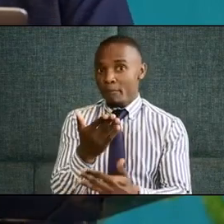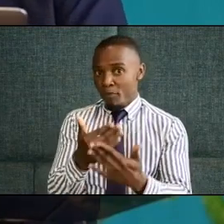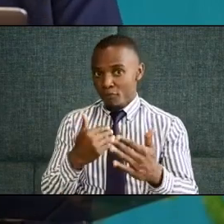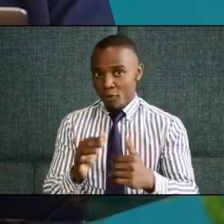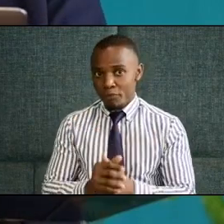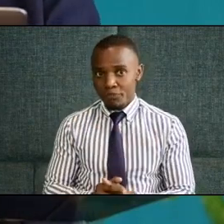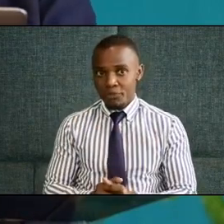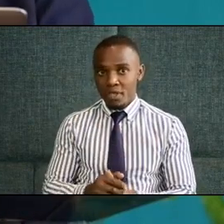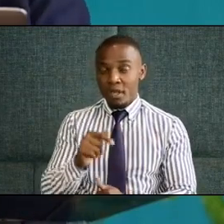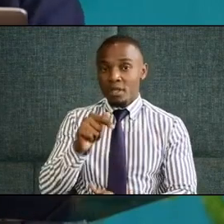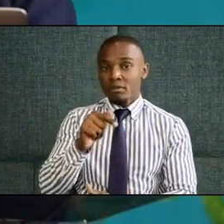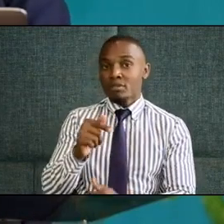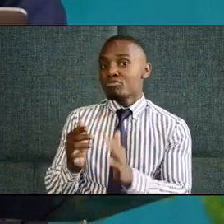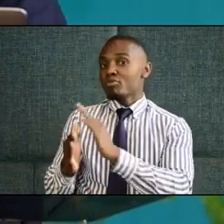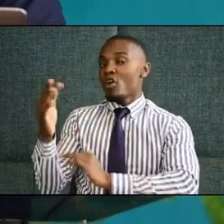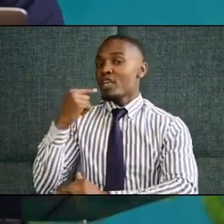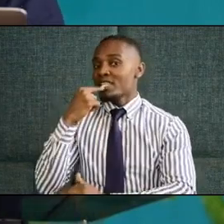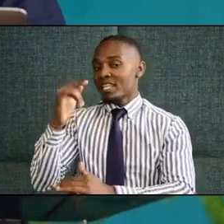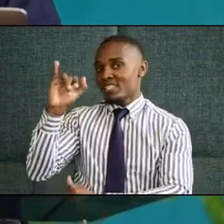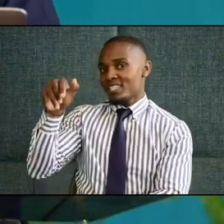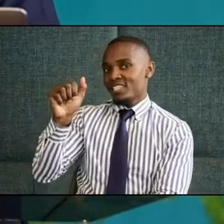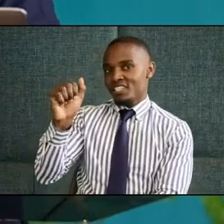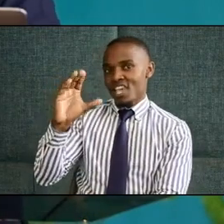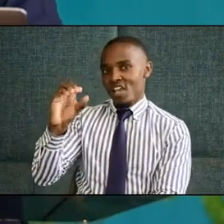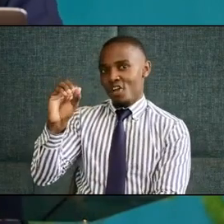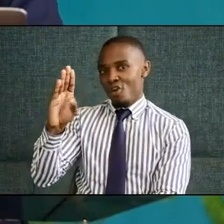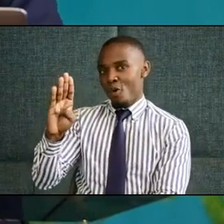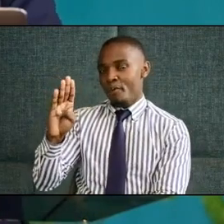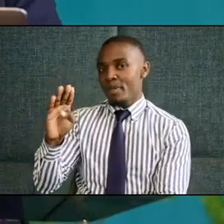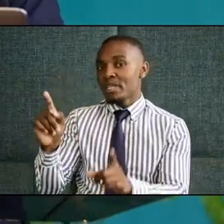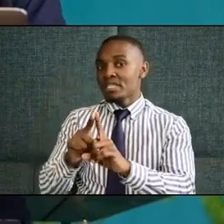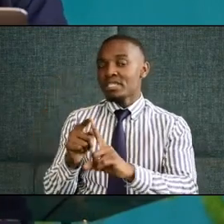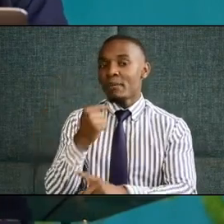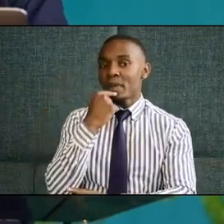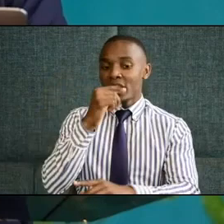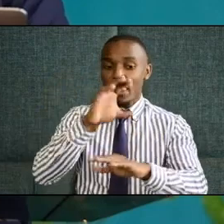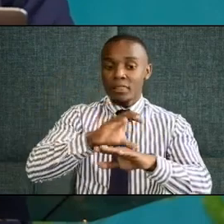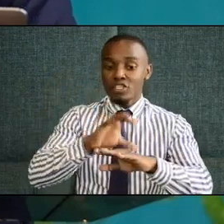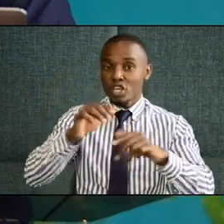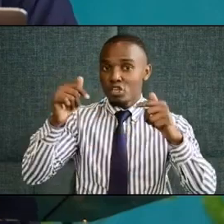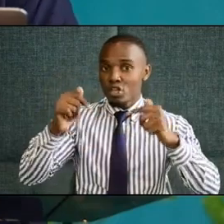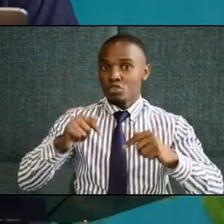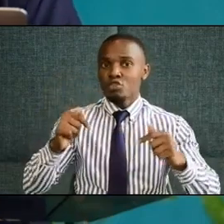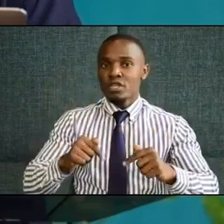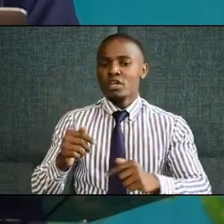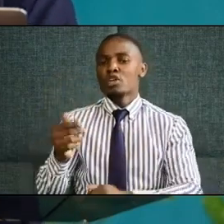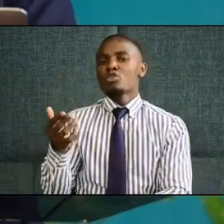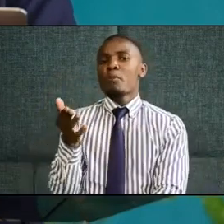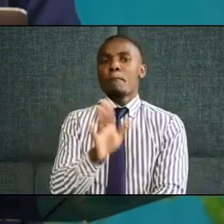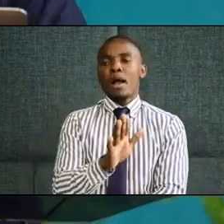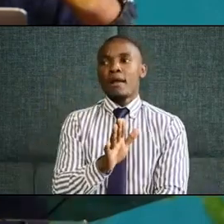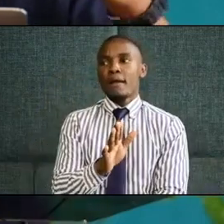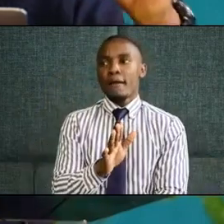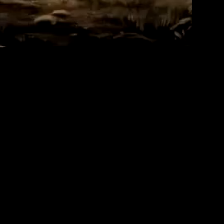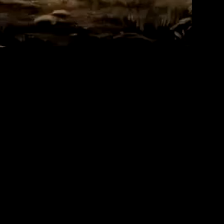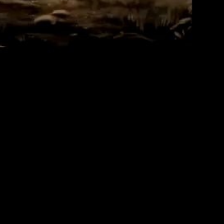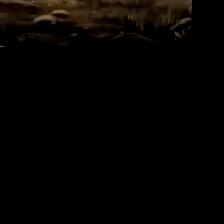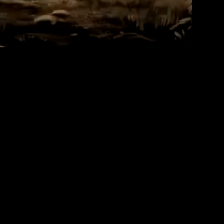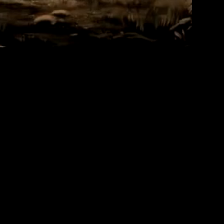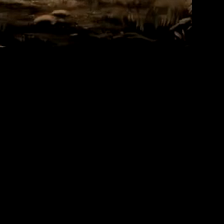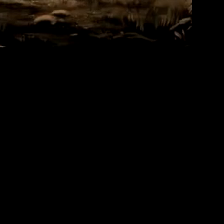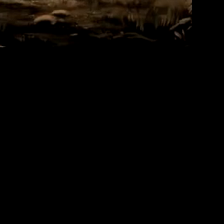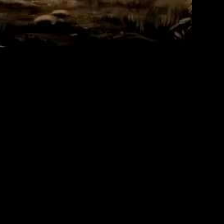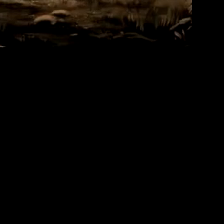Bethel, God calls on Jacob. And he calls on the church today to return. This call